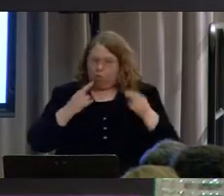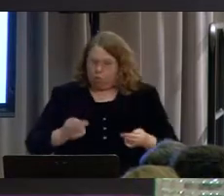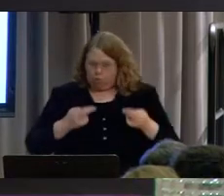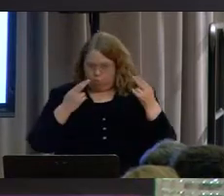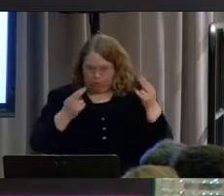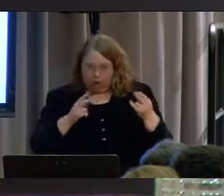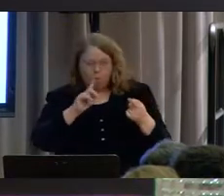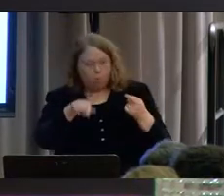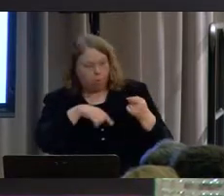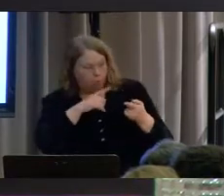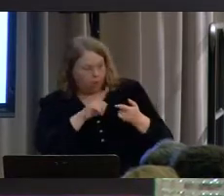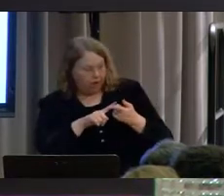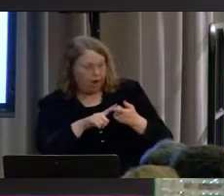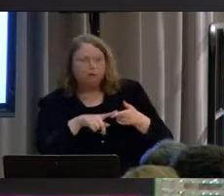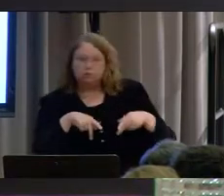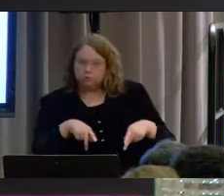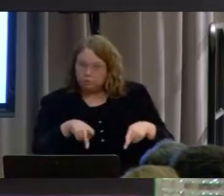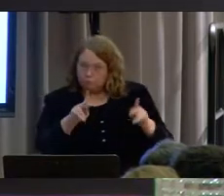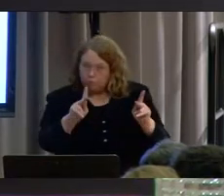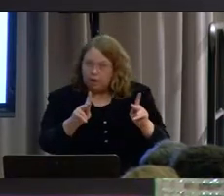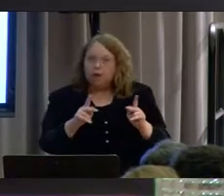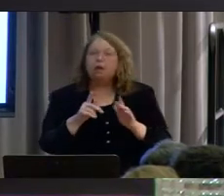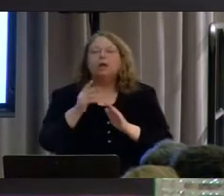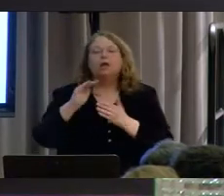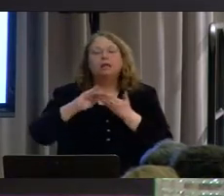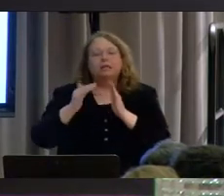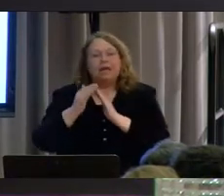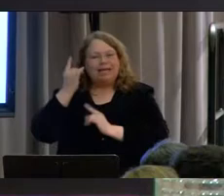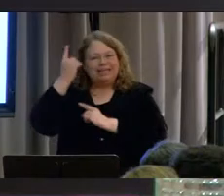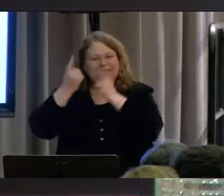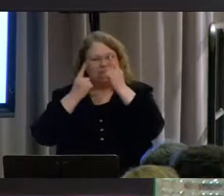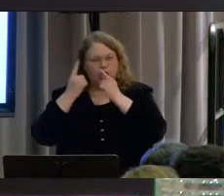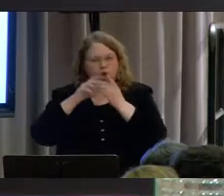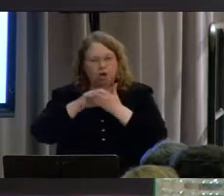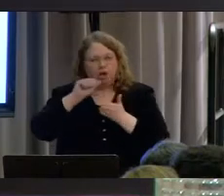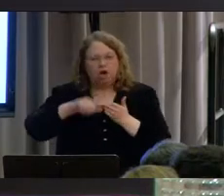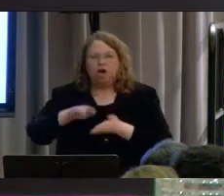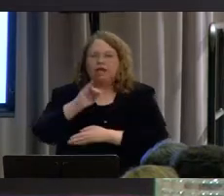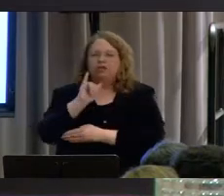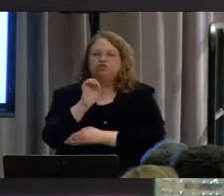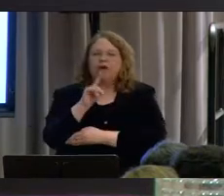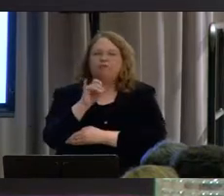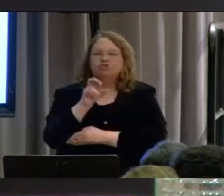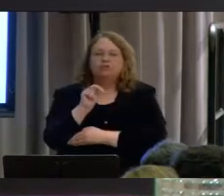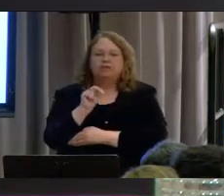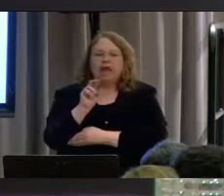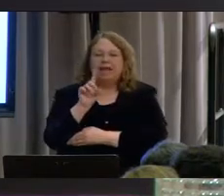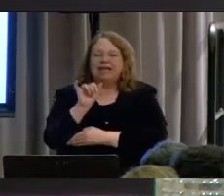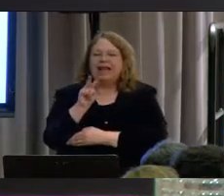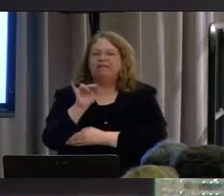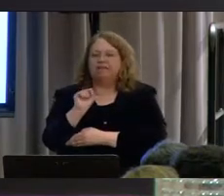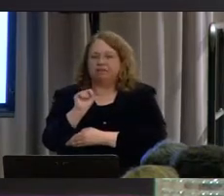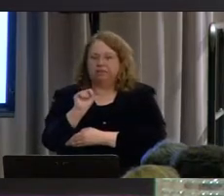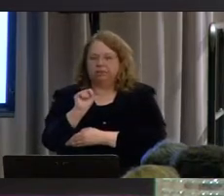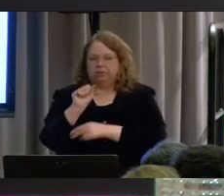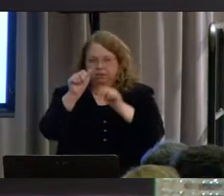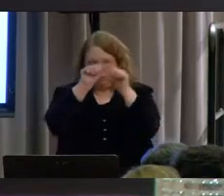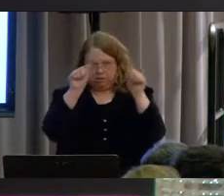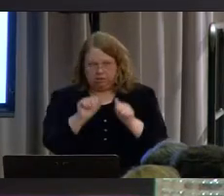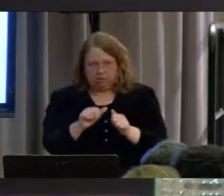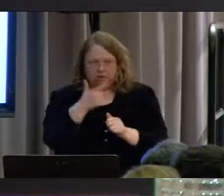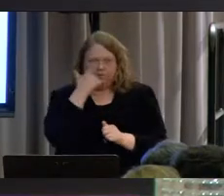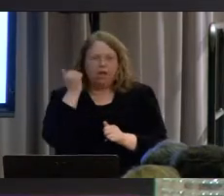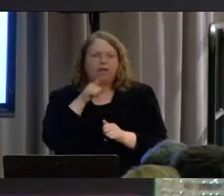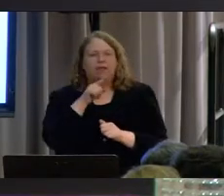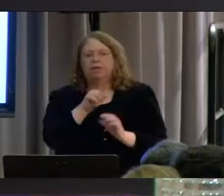lawful to do so, that the city consider taking down the Jefferson Davis Memorial. And that's because it's the